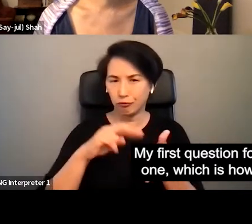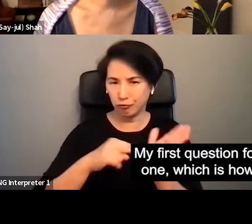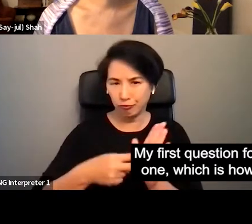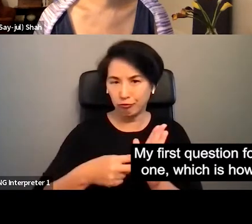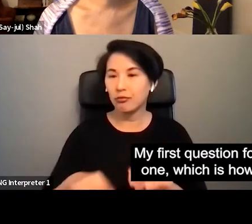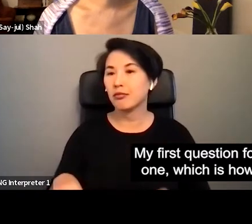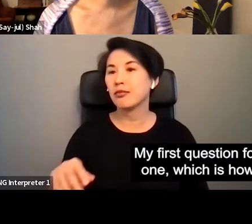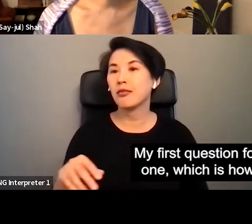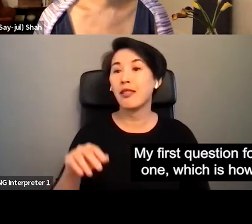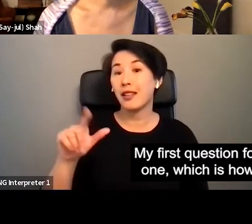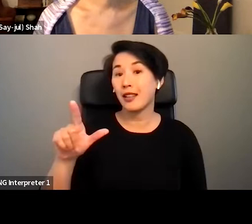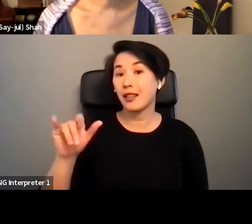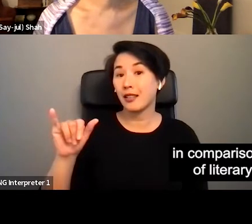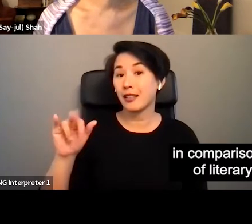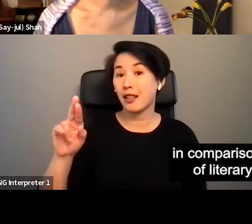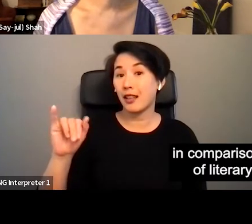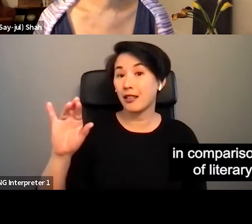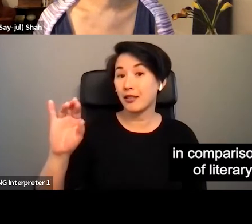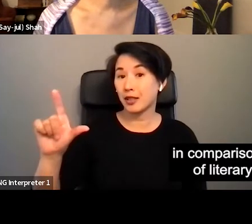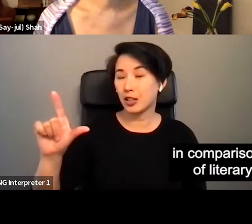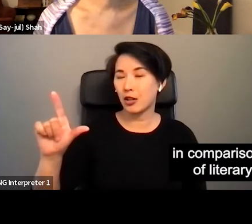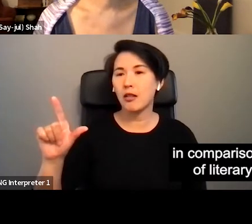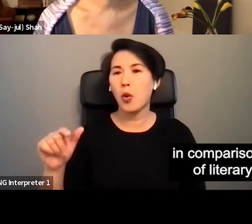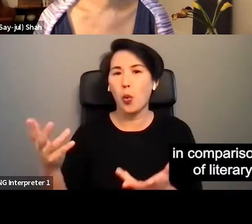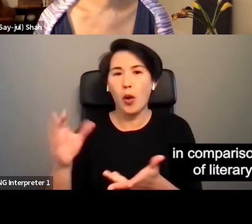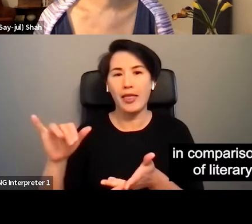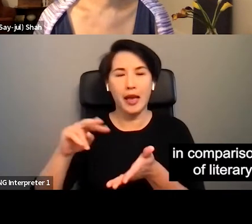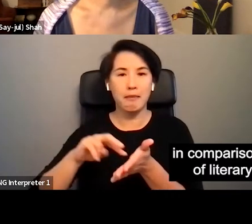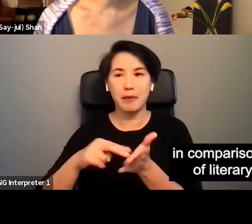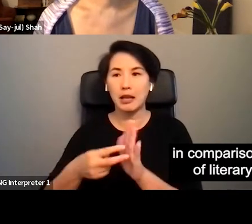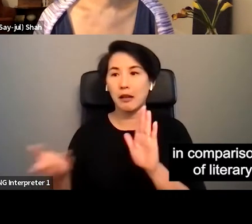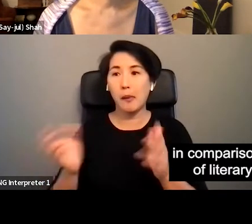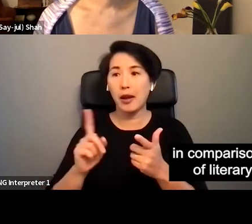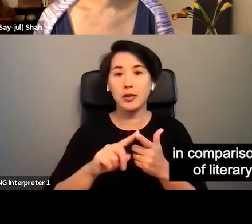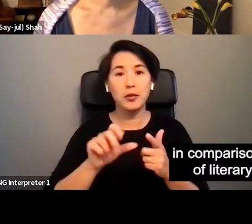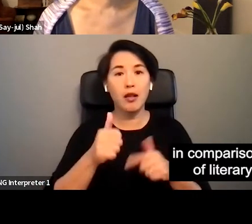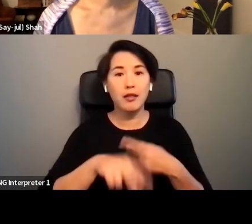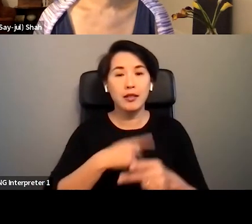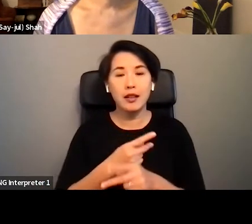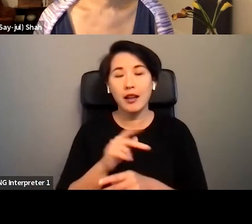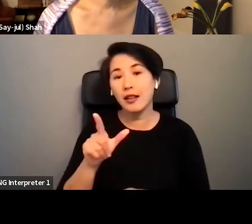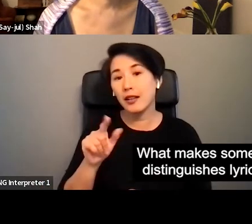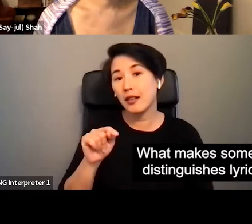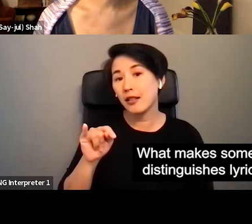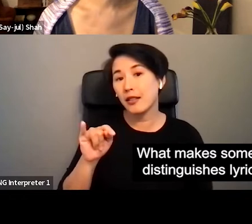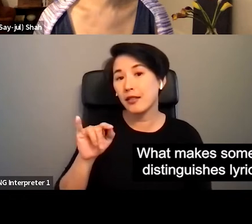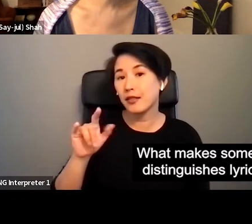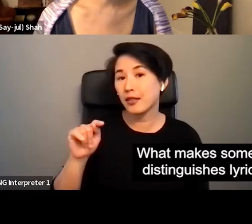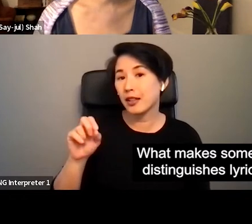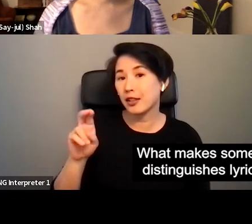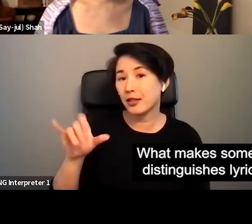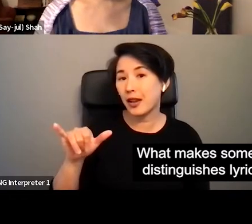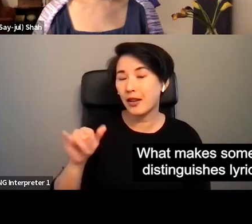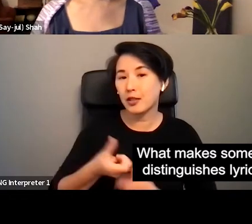do you define lyrical in comparison to other forms of literary expression? what makes